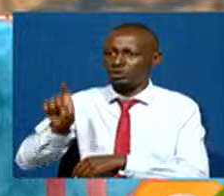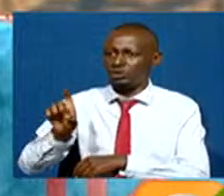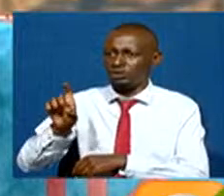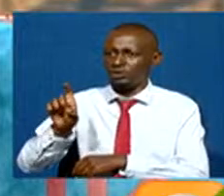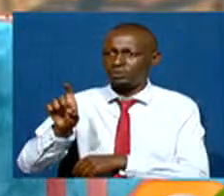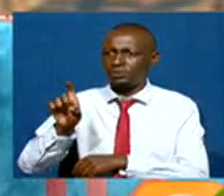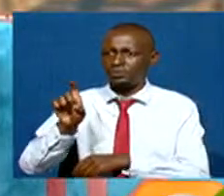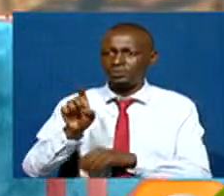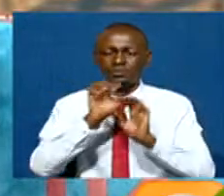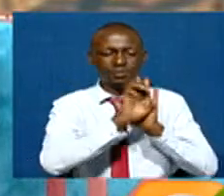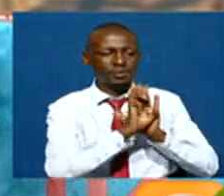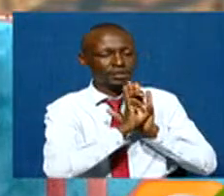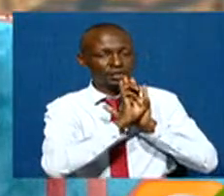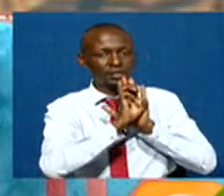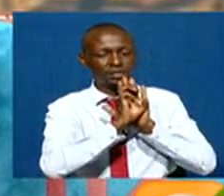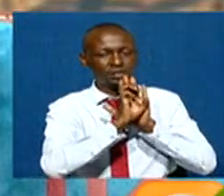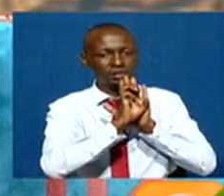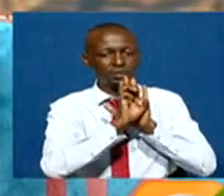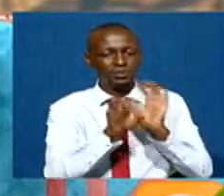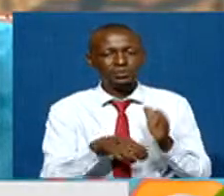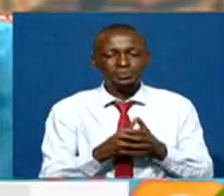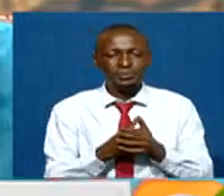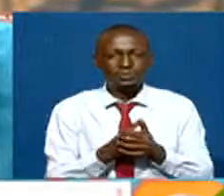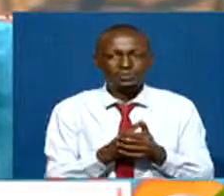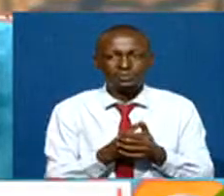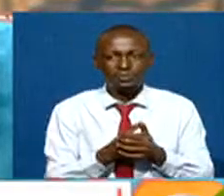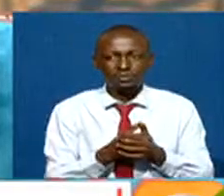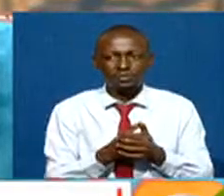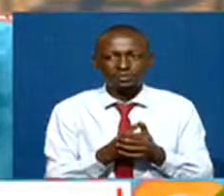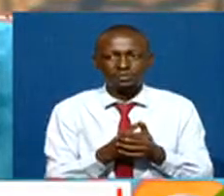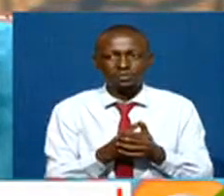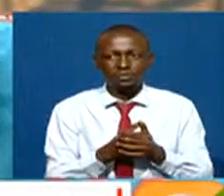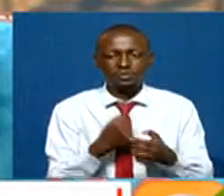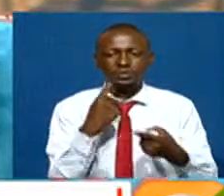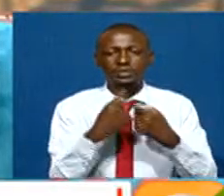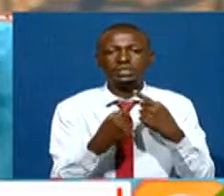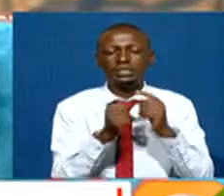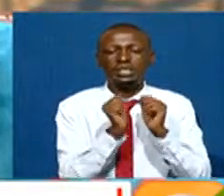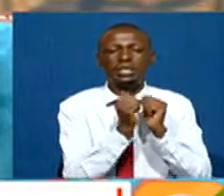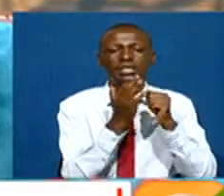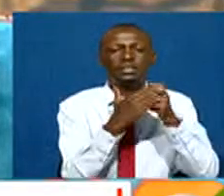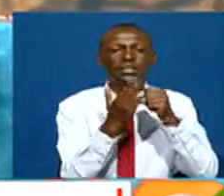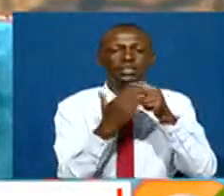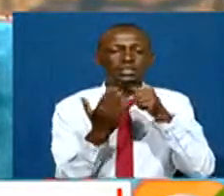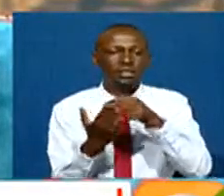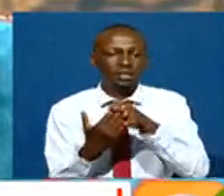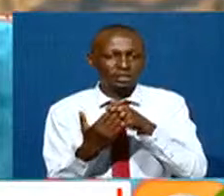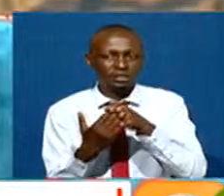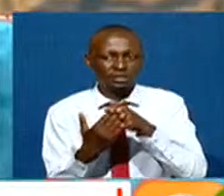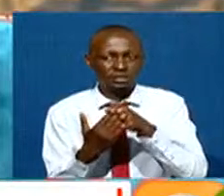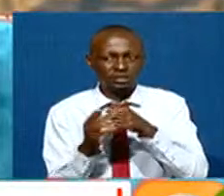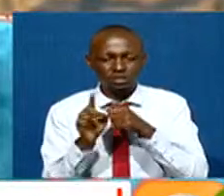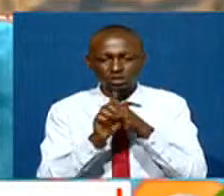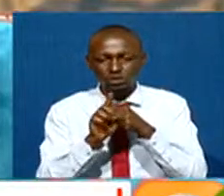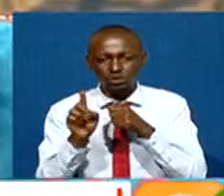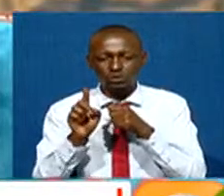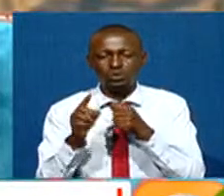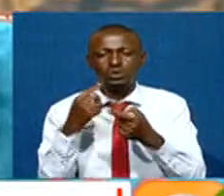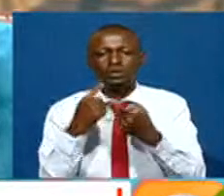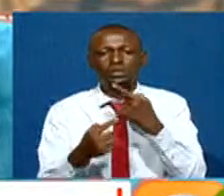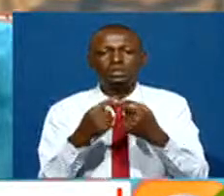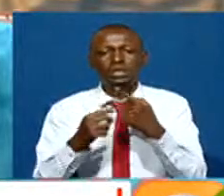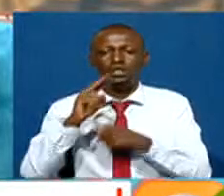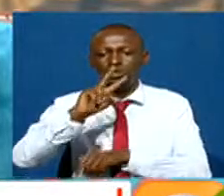Possibly, using an example would do us better. When we came to the year 1999, crossing into the year 2000,